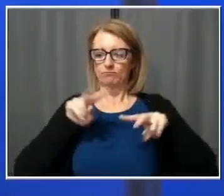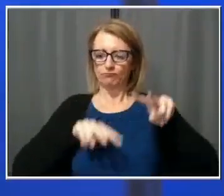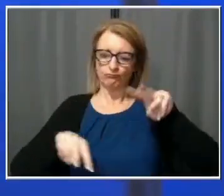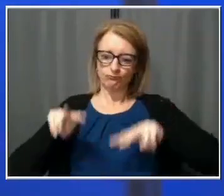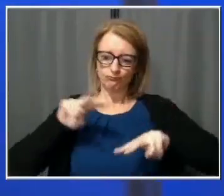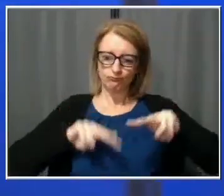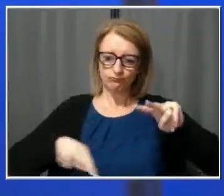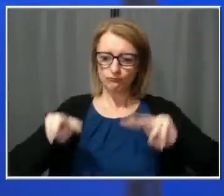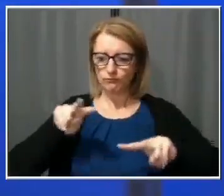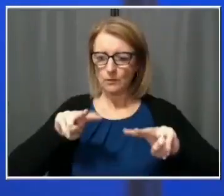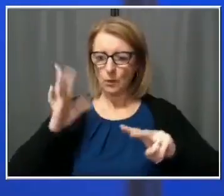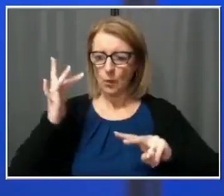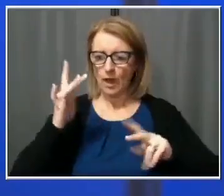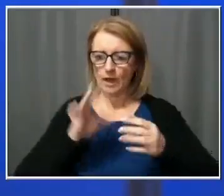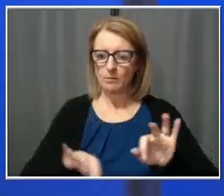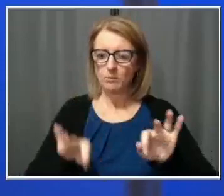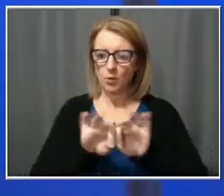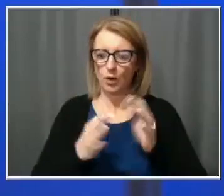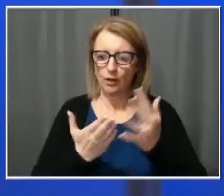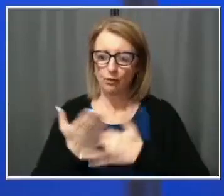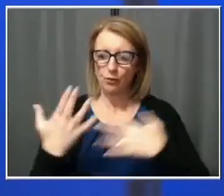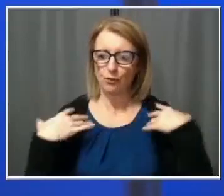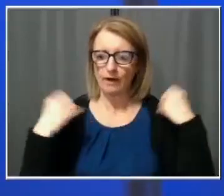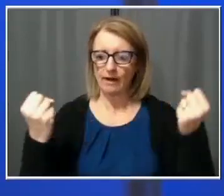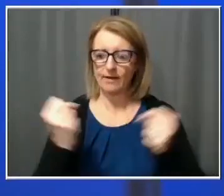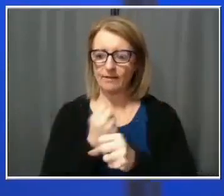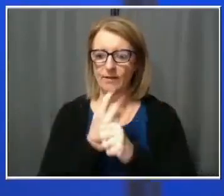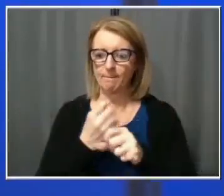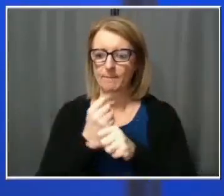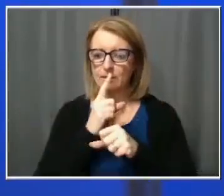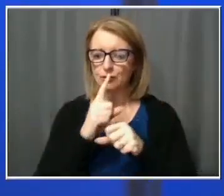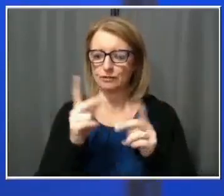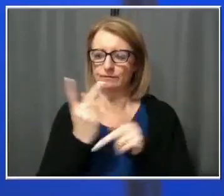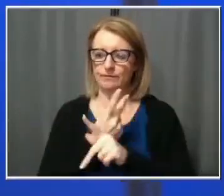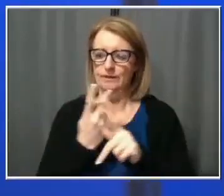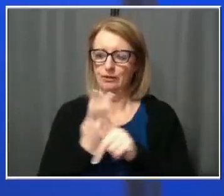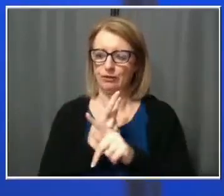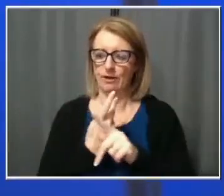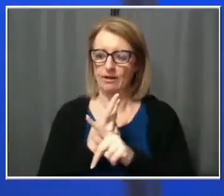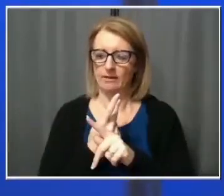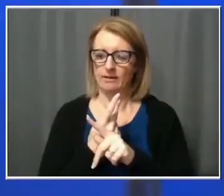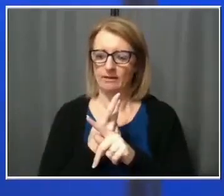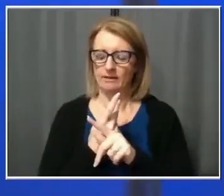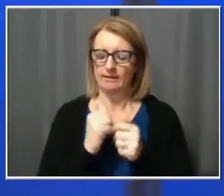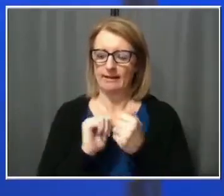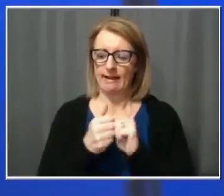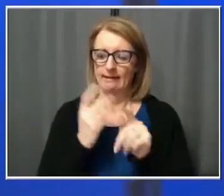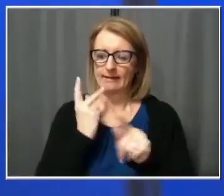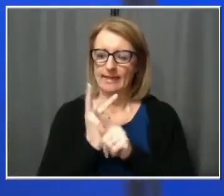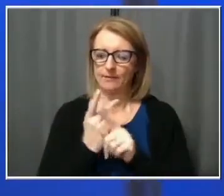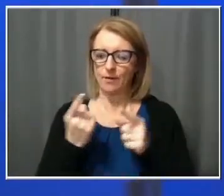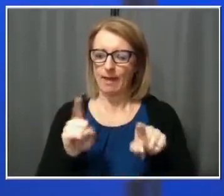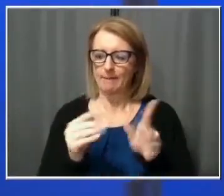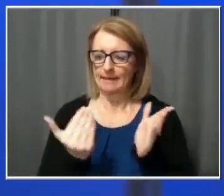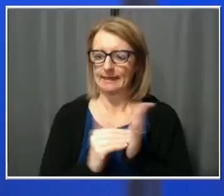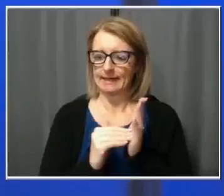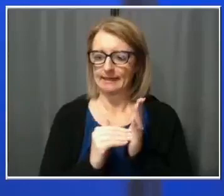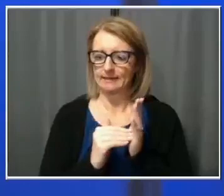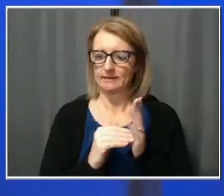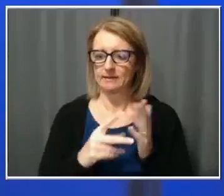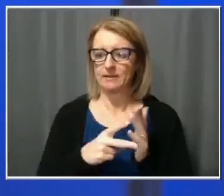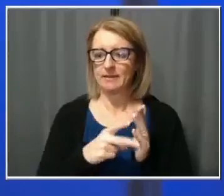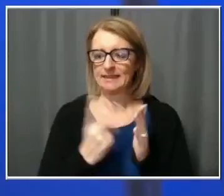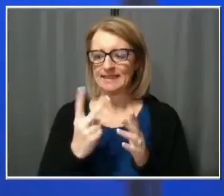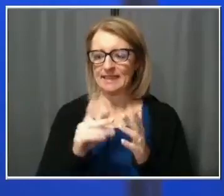important that I went through all this and the recovery and everything, to make sure I could figure out that, how to keep it from happening again, because this is my second stress fracture.